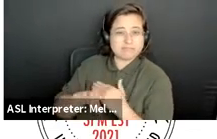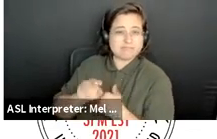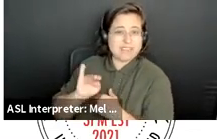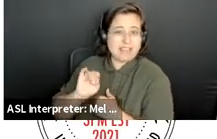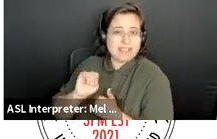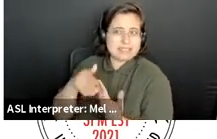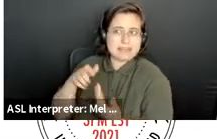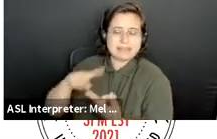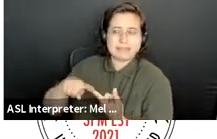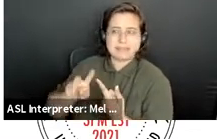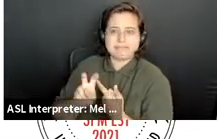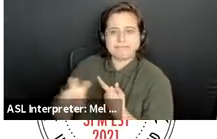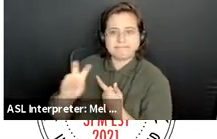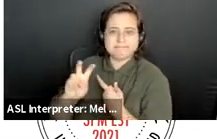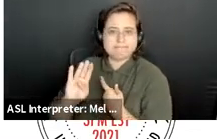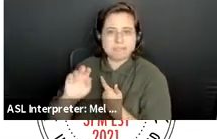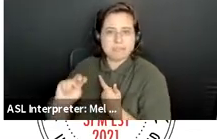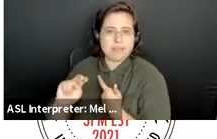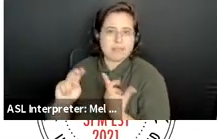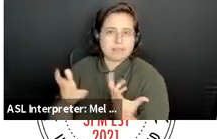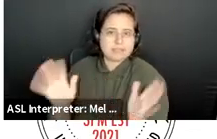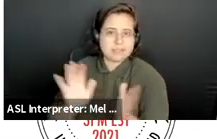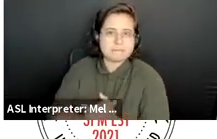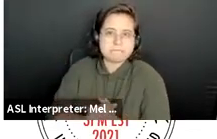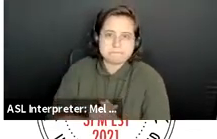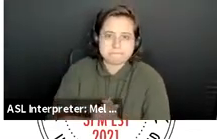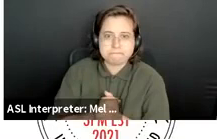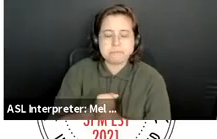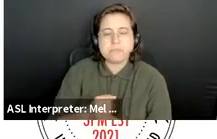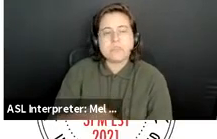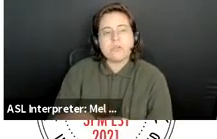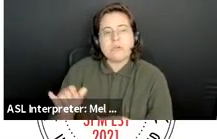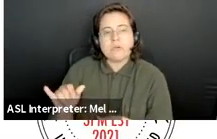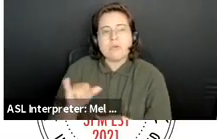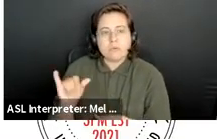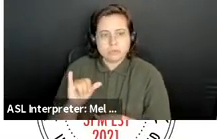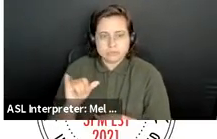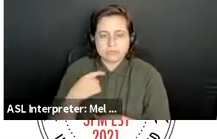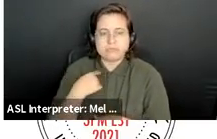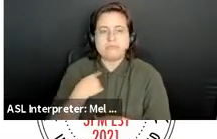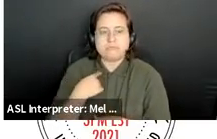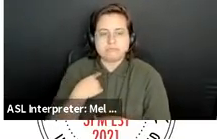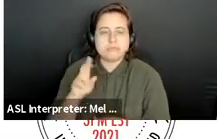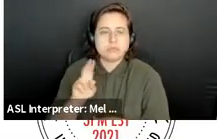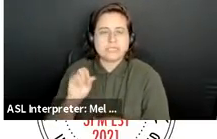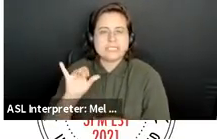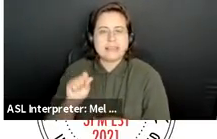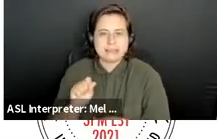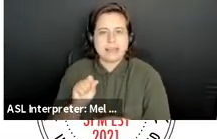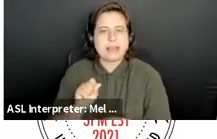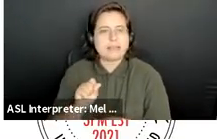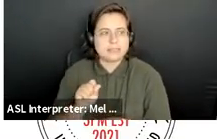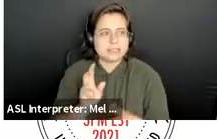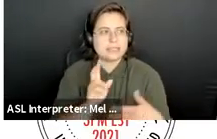until the travel ban is lifted. We also have been pointing out to USCIS, and I've seen some